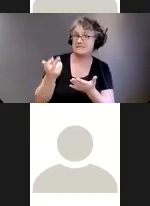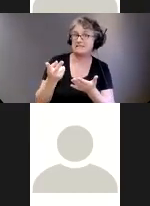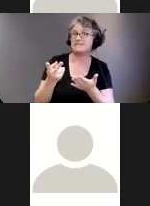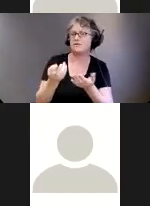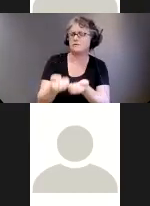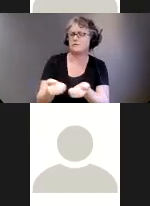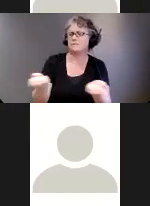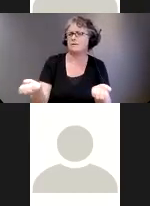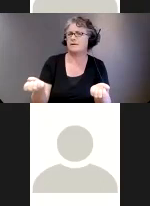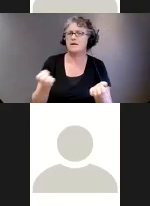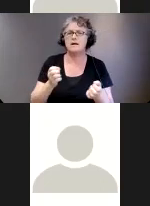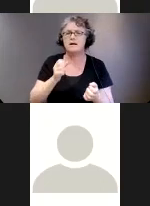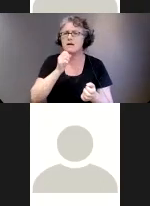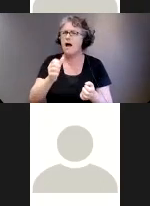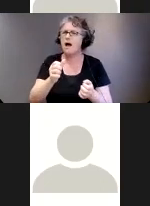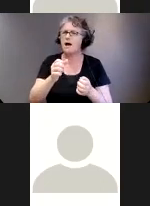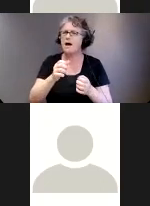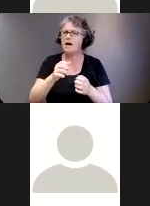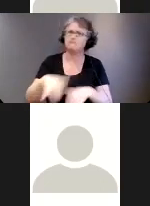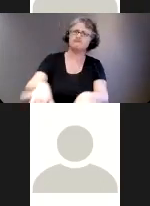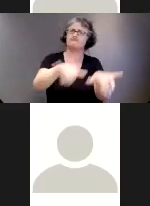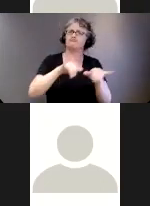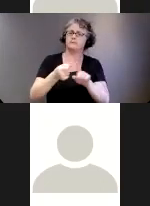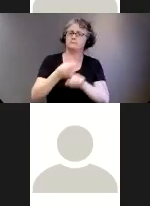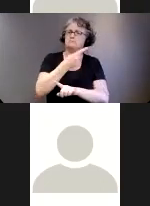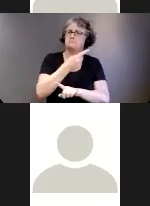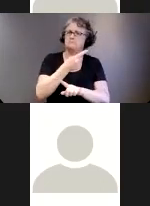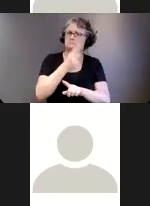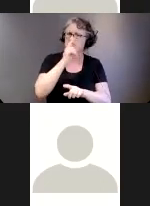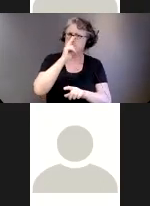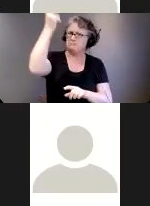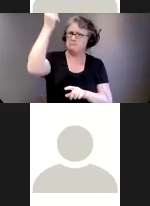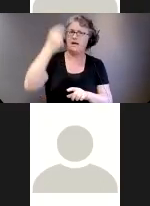they're not the norm. There's typically a separation, and a lot of safety